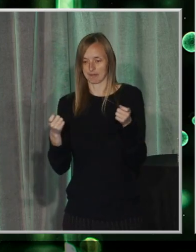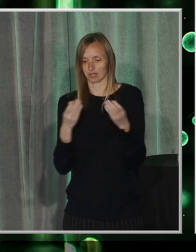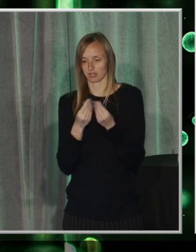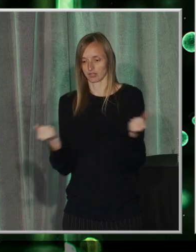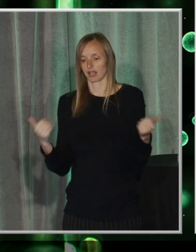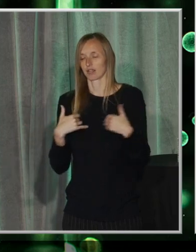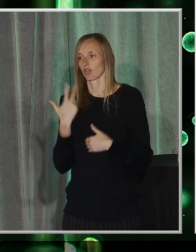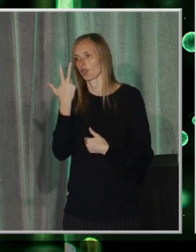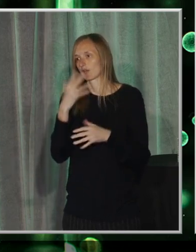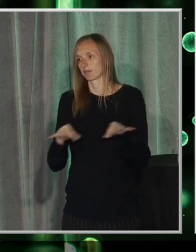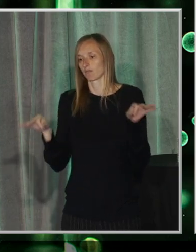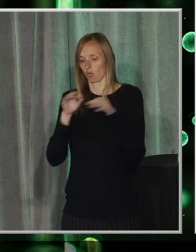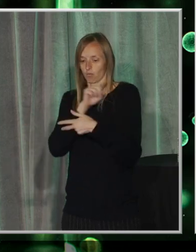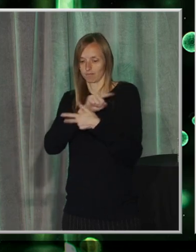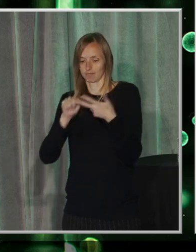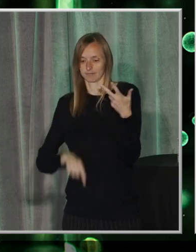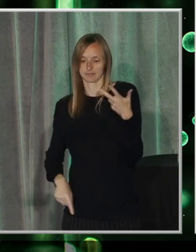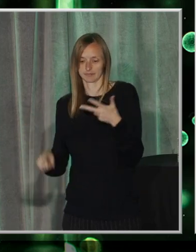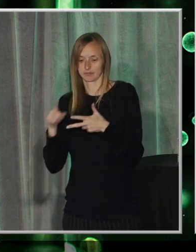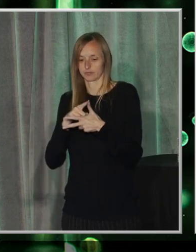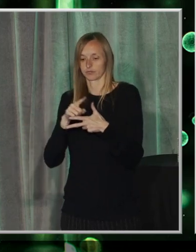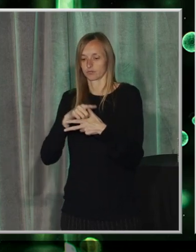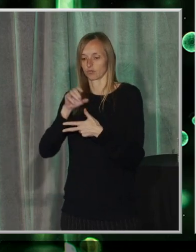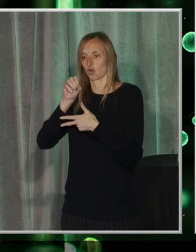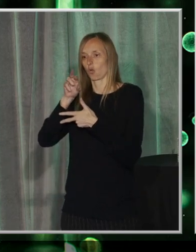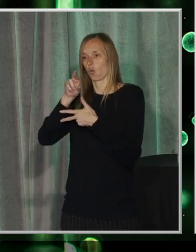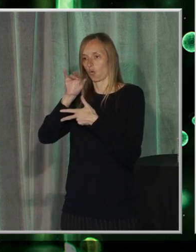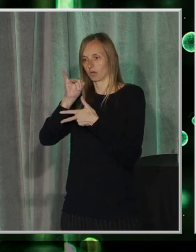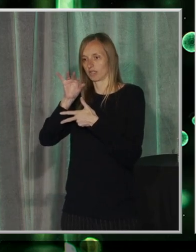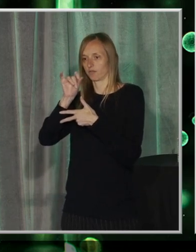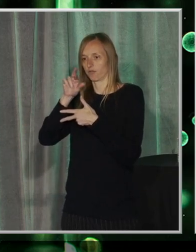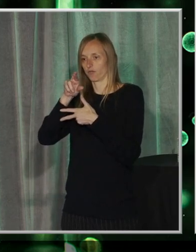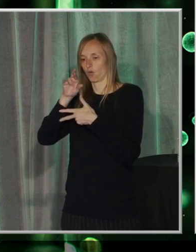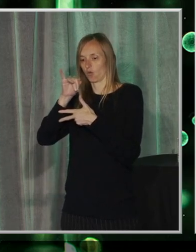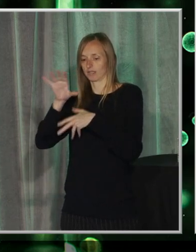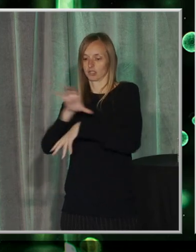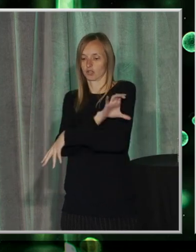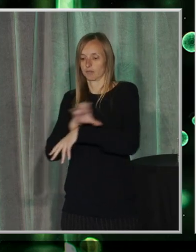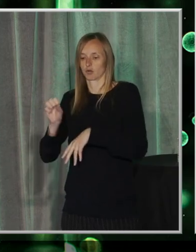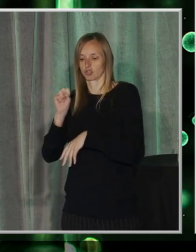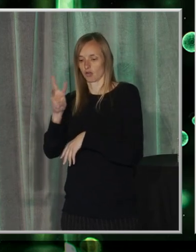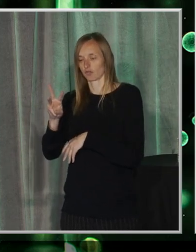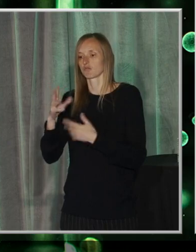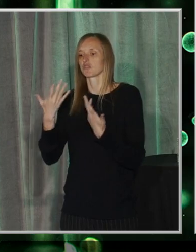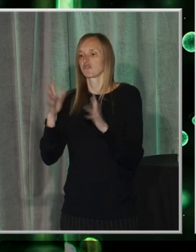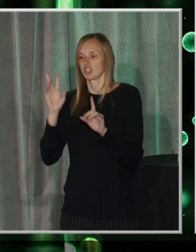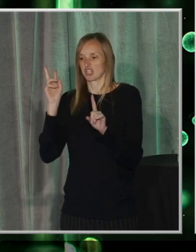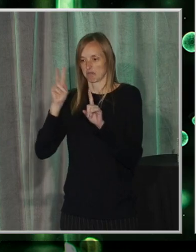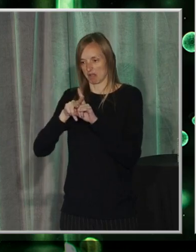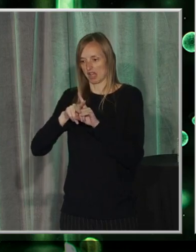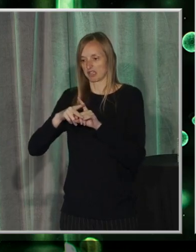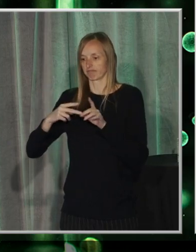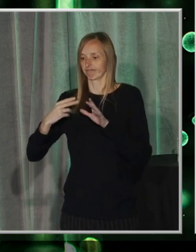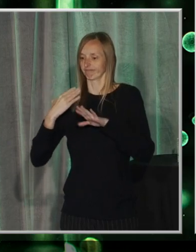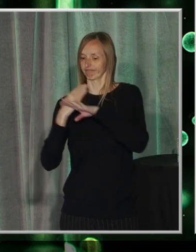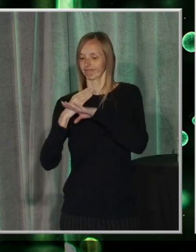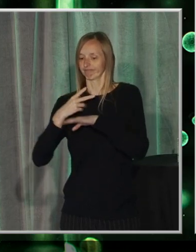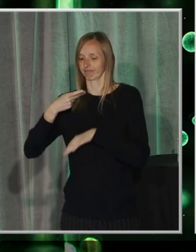three key elements. The first one is Orifori software. It's patented soil analysis